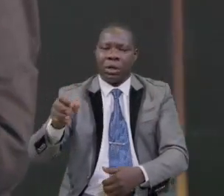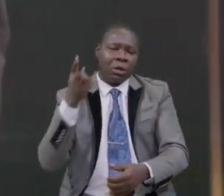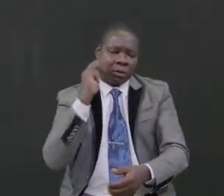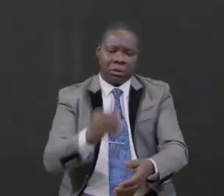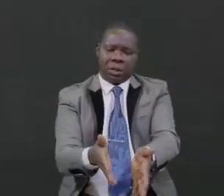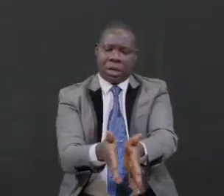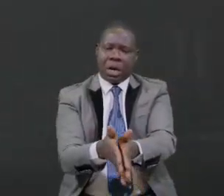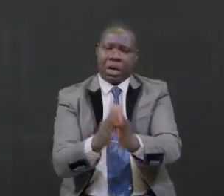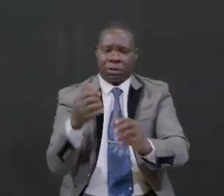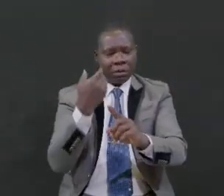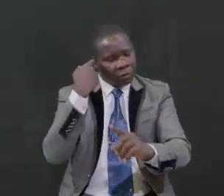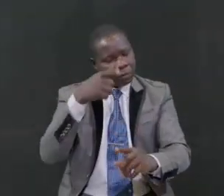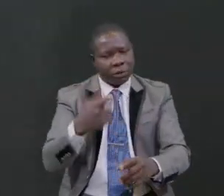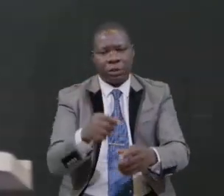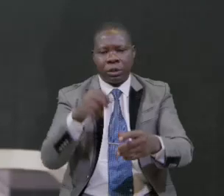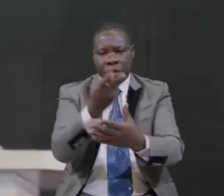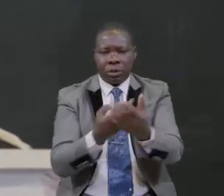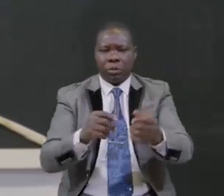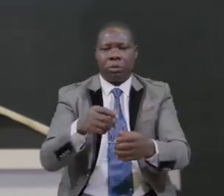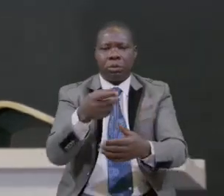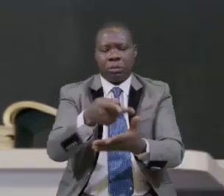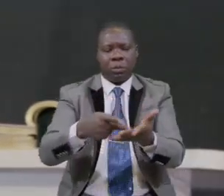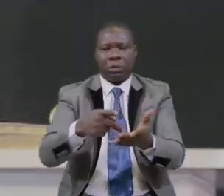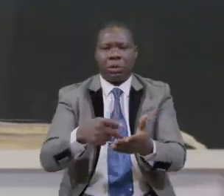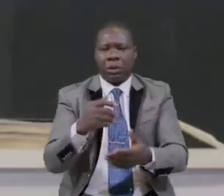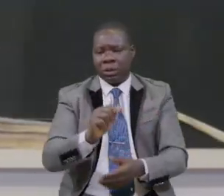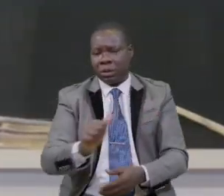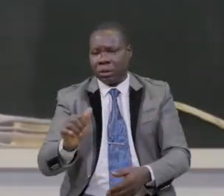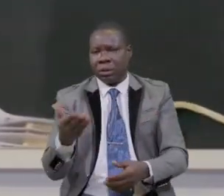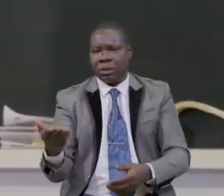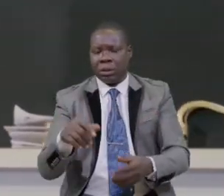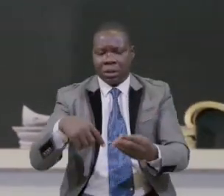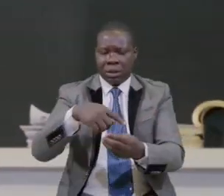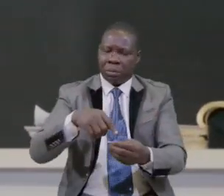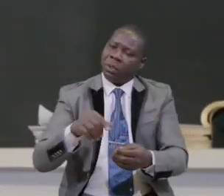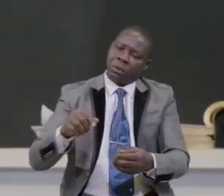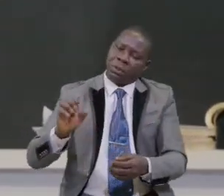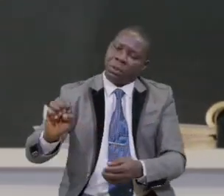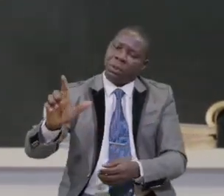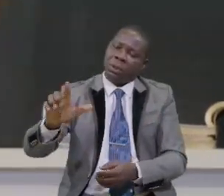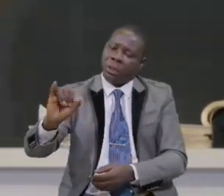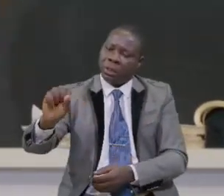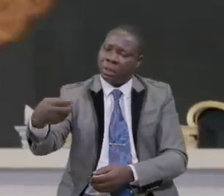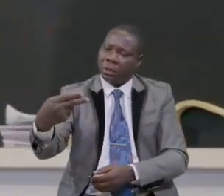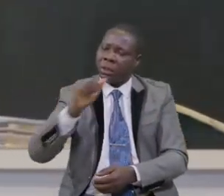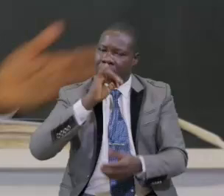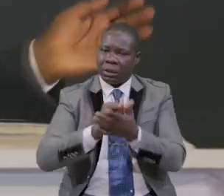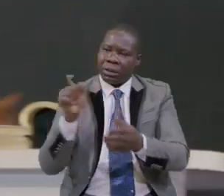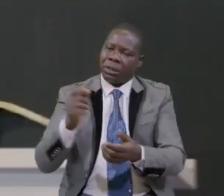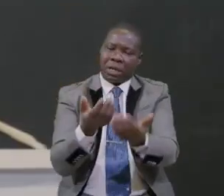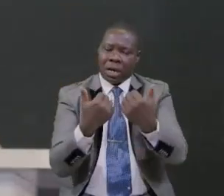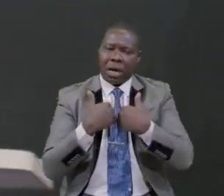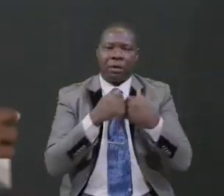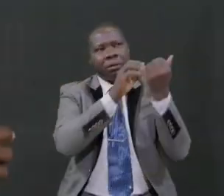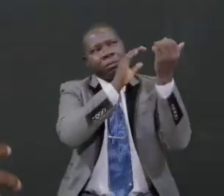about Elisha is, he had expectation. Expectation. There are people that go through life and they go